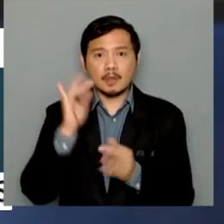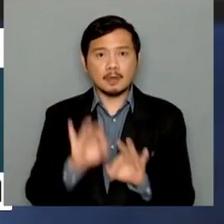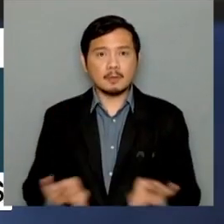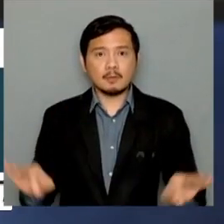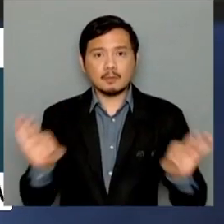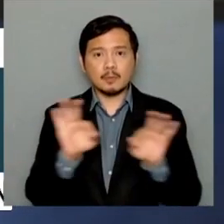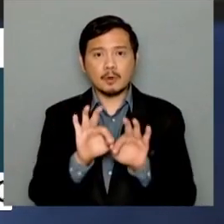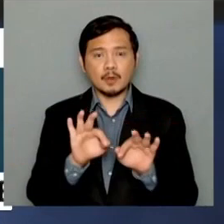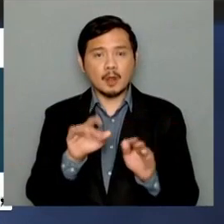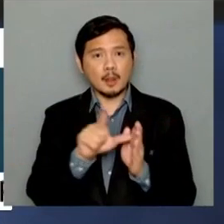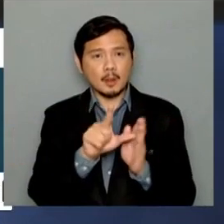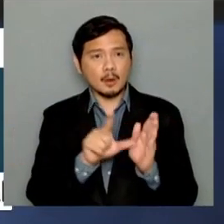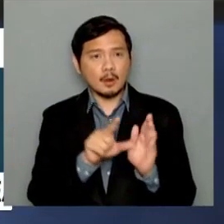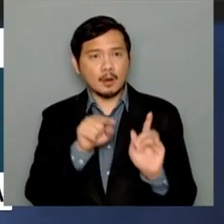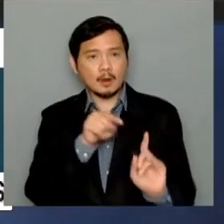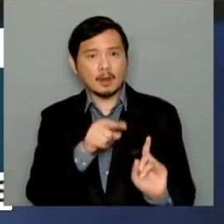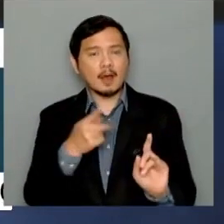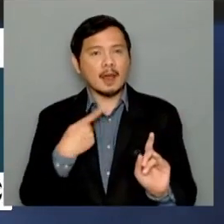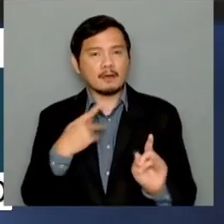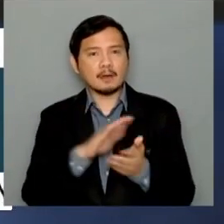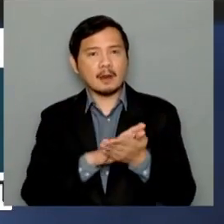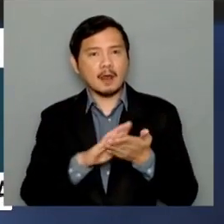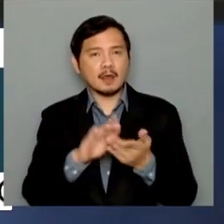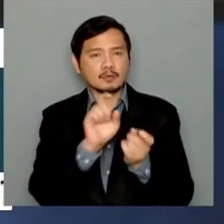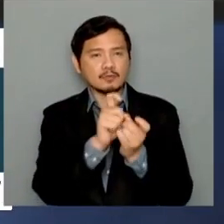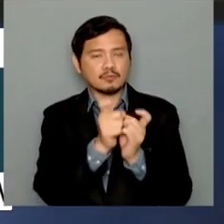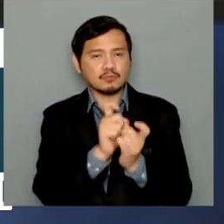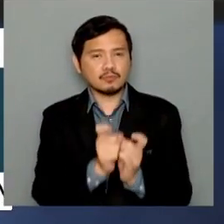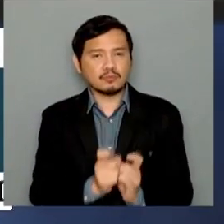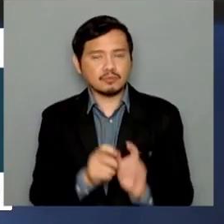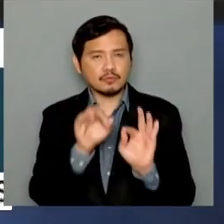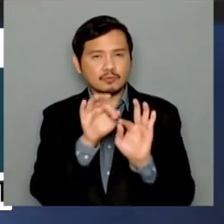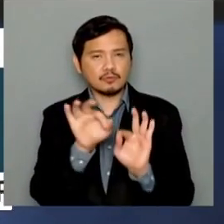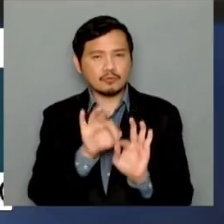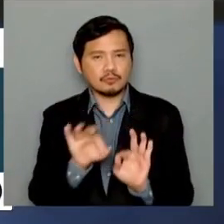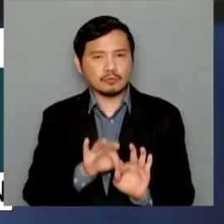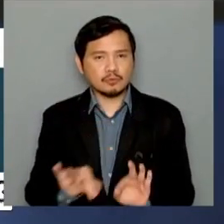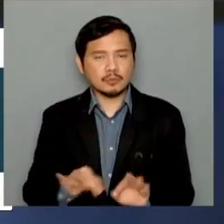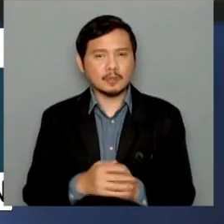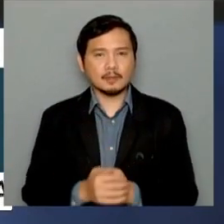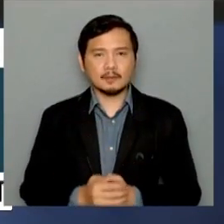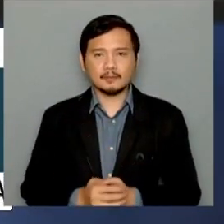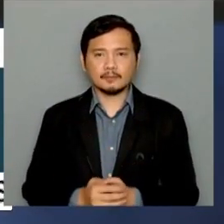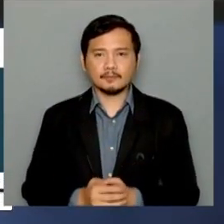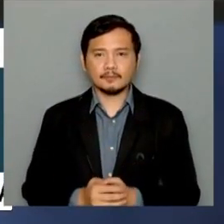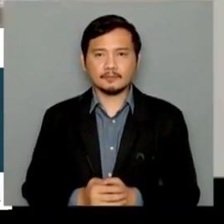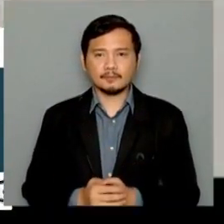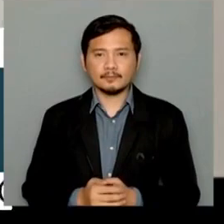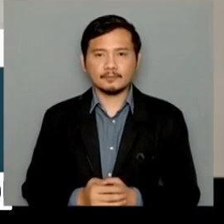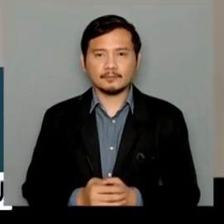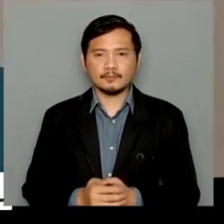is more finely crafted in relation to those matters that he has raised.